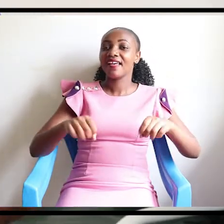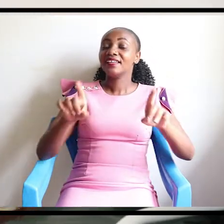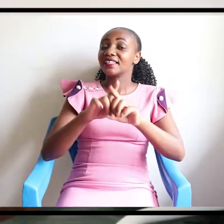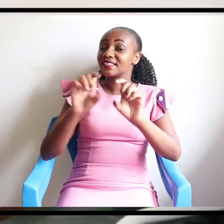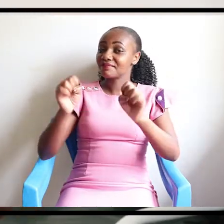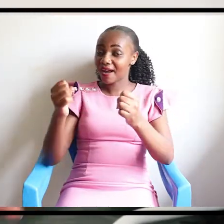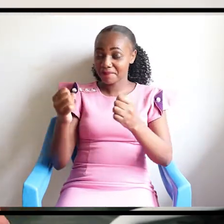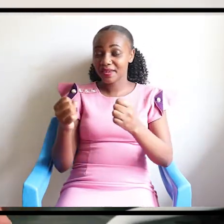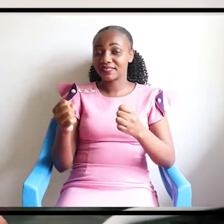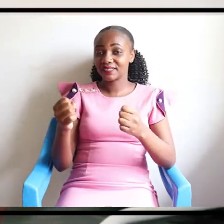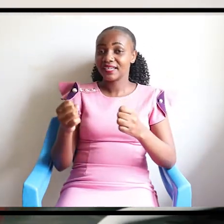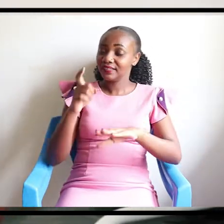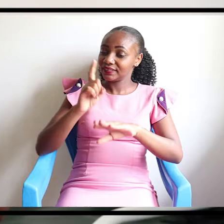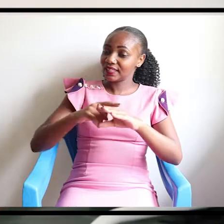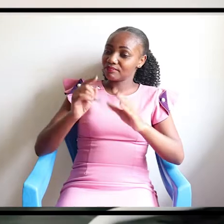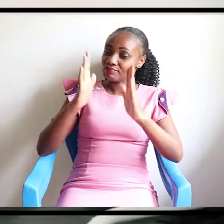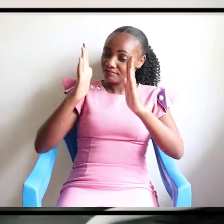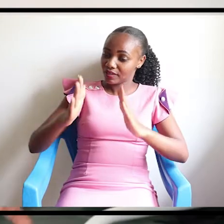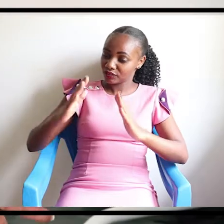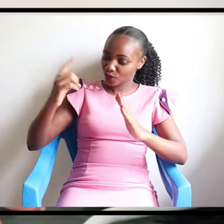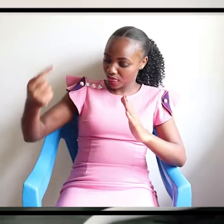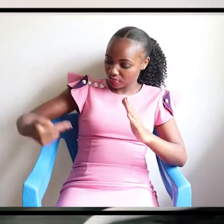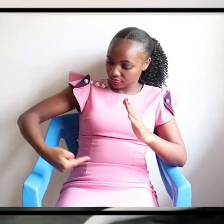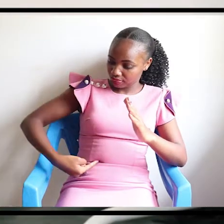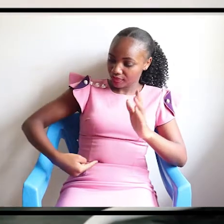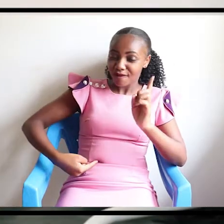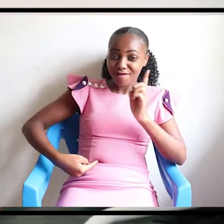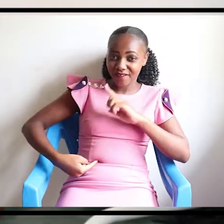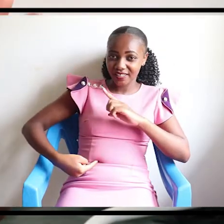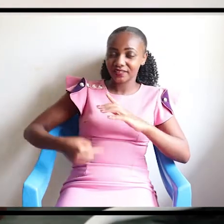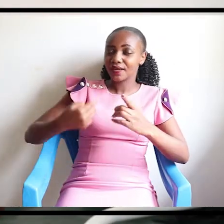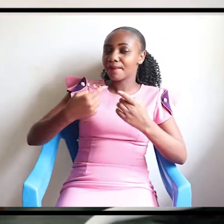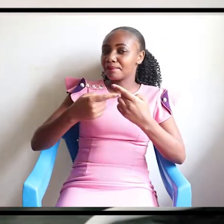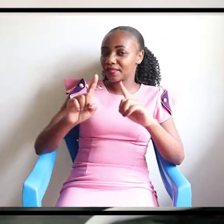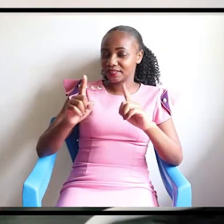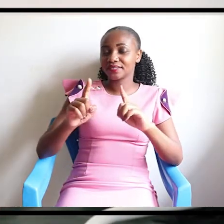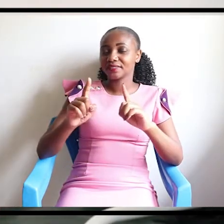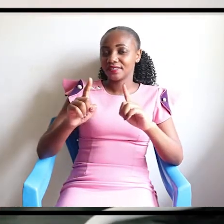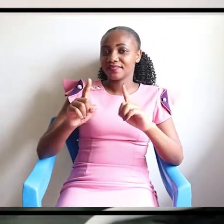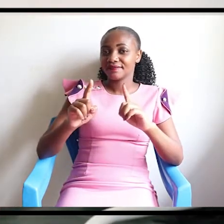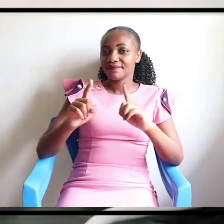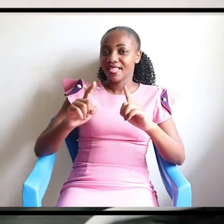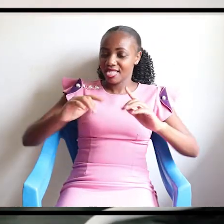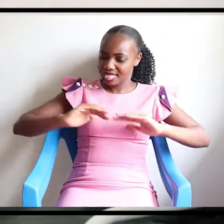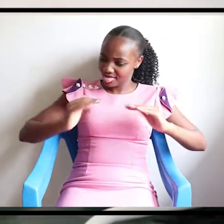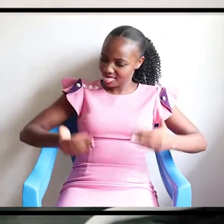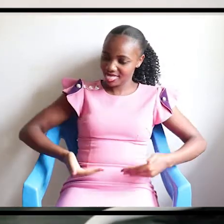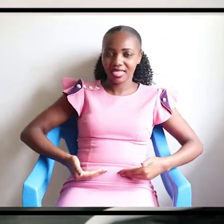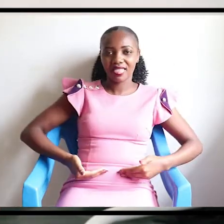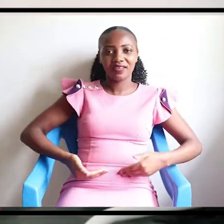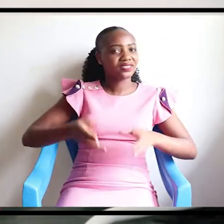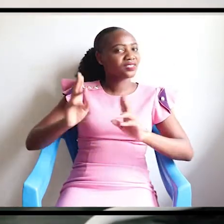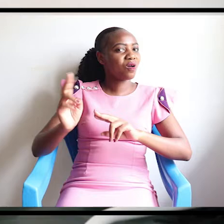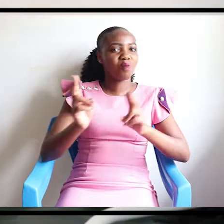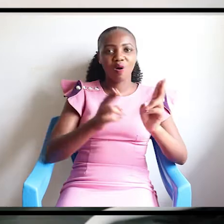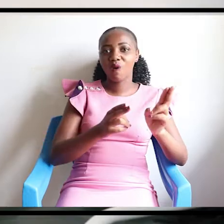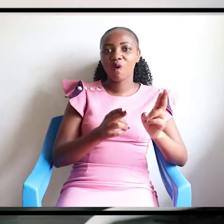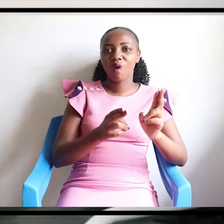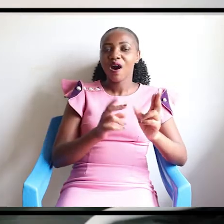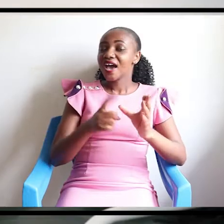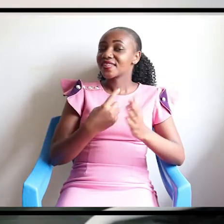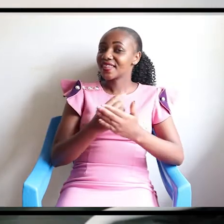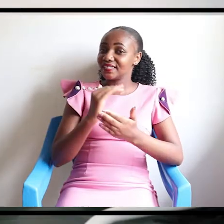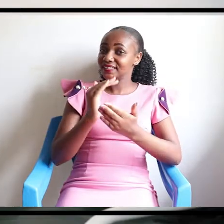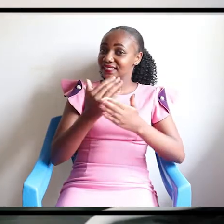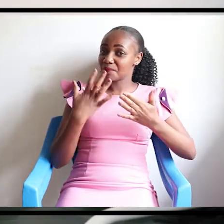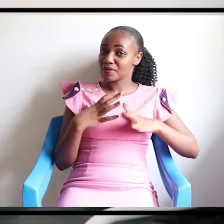was given an injection and they still conceived, even the injection being in the span of the 3 months. Again, point to note, there are people who will